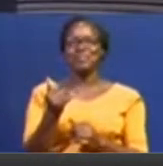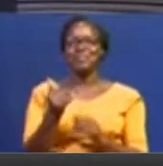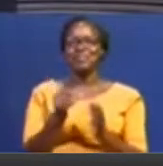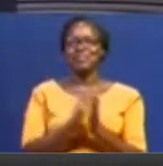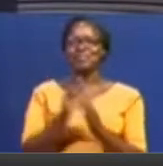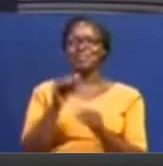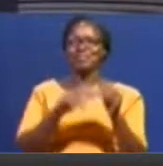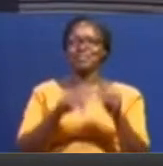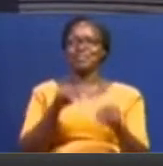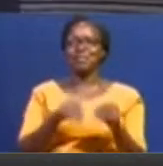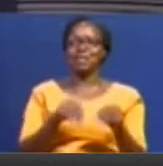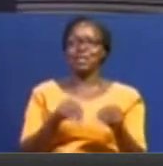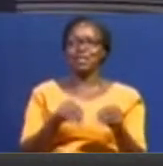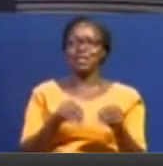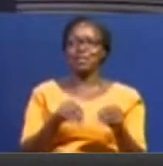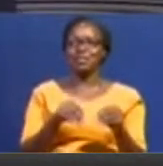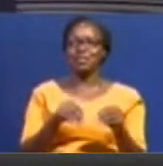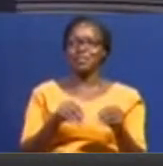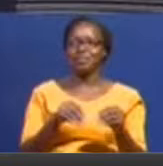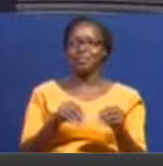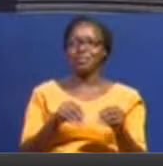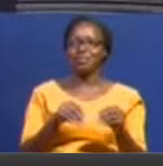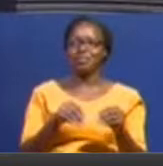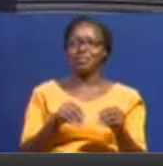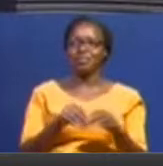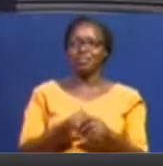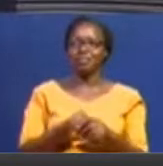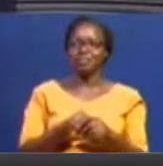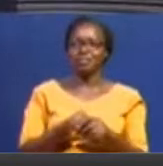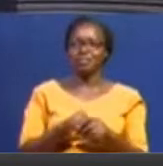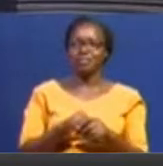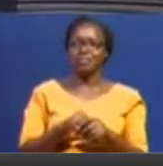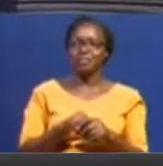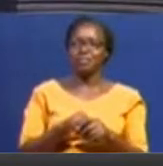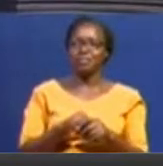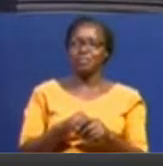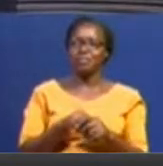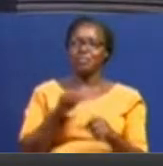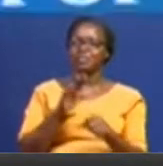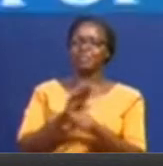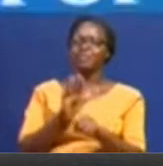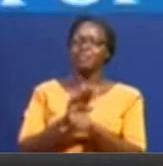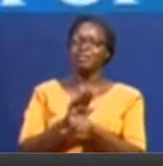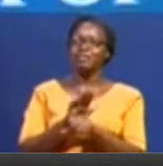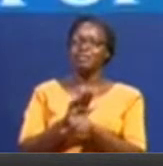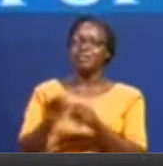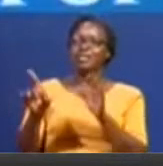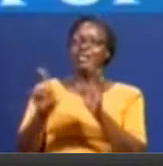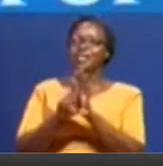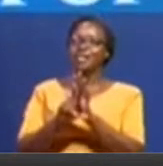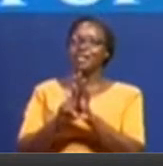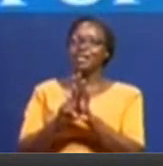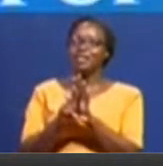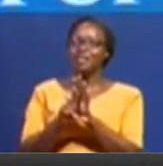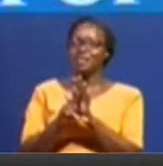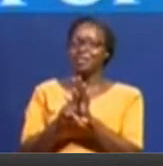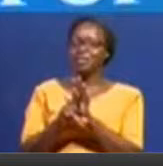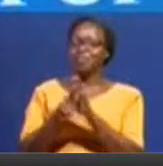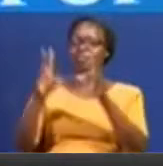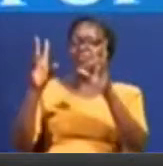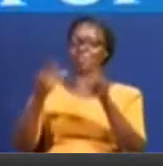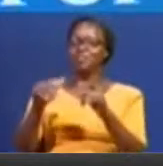elections is about. You can say that again. What did you say? I said there's a lot of legal issues that it is